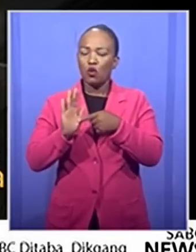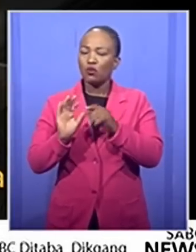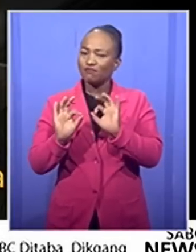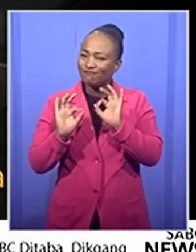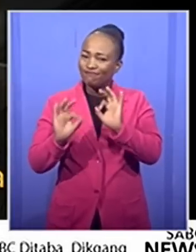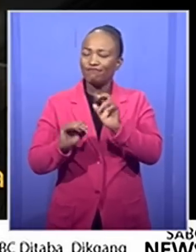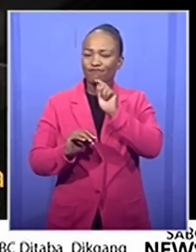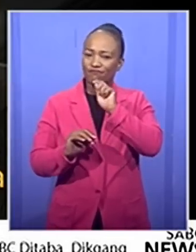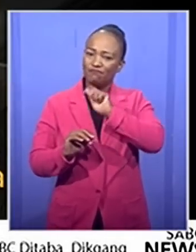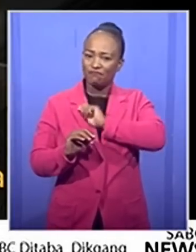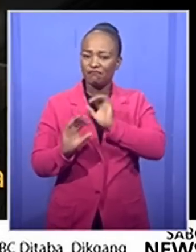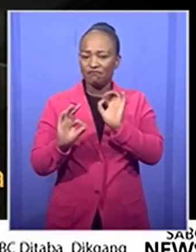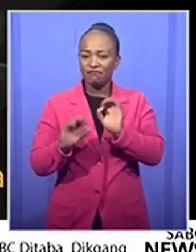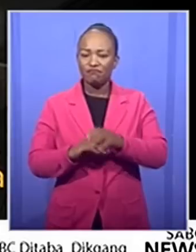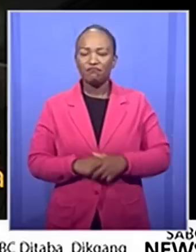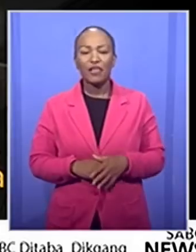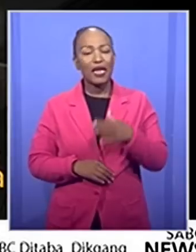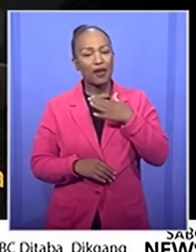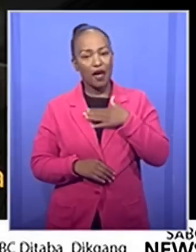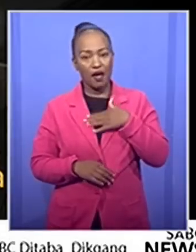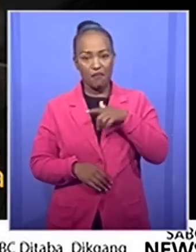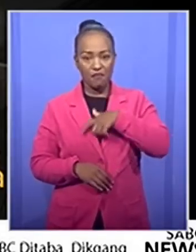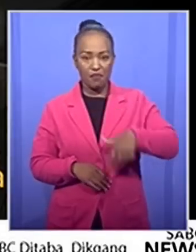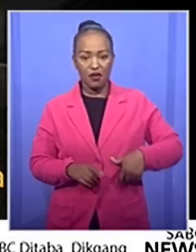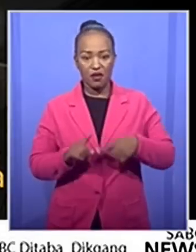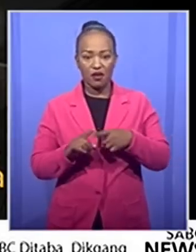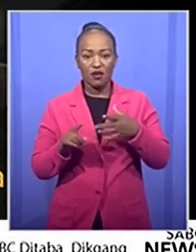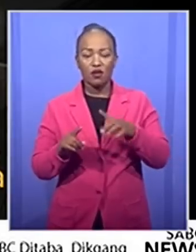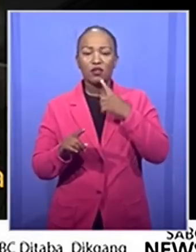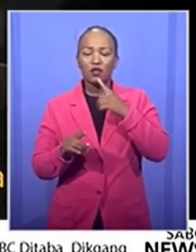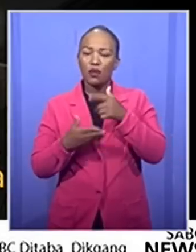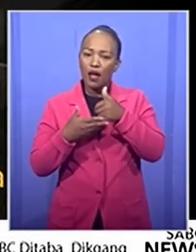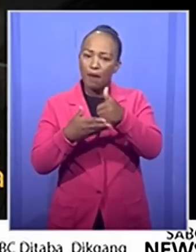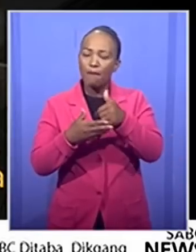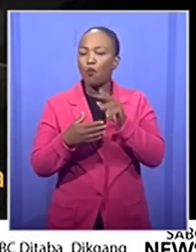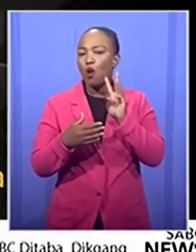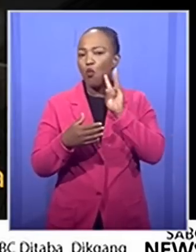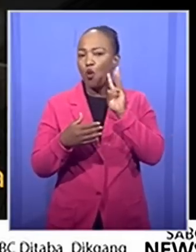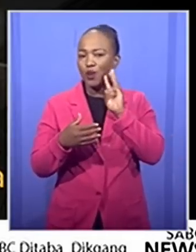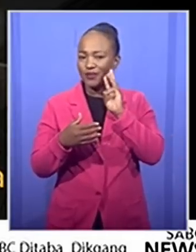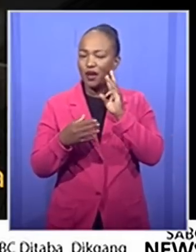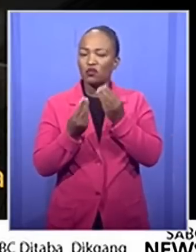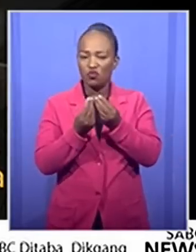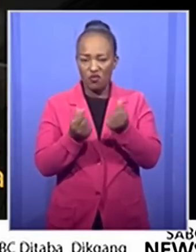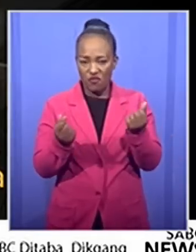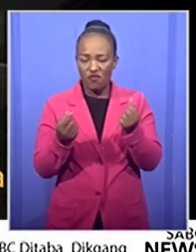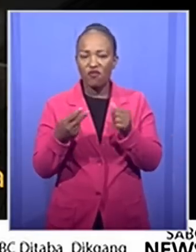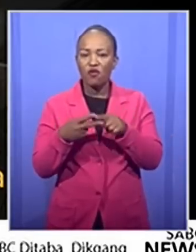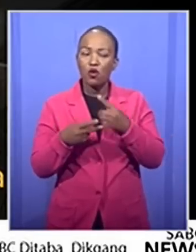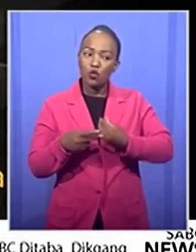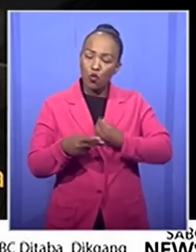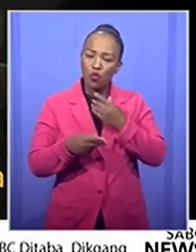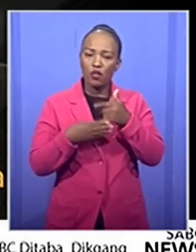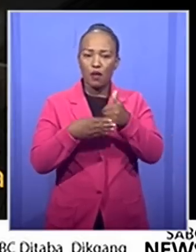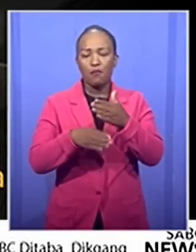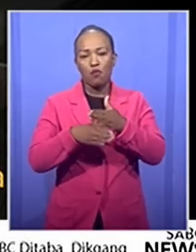gore botša dilo tša mannete nna presidente ke mo utlwile ka gore o tla thusa ka go tlhokega ga metsi a ba thusa le batšha go ka kry-a mmereko ba